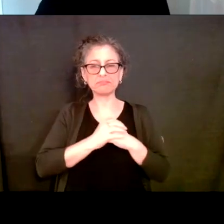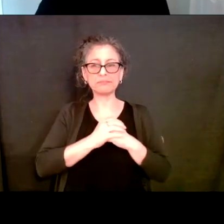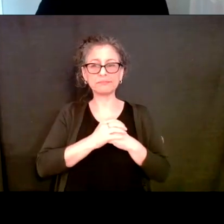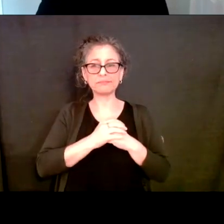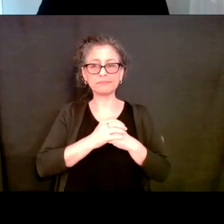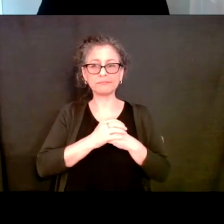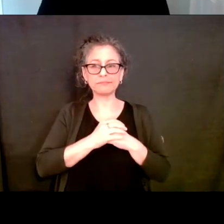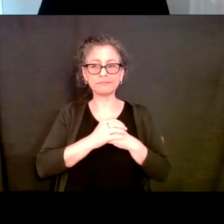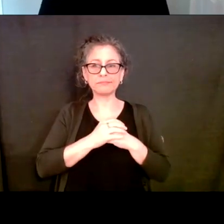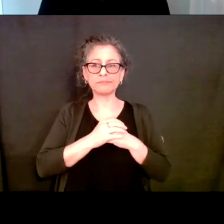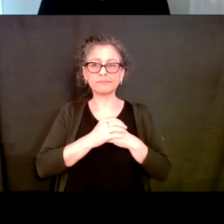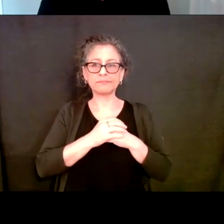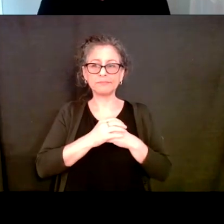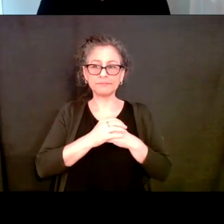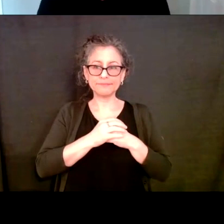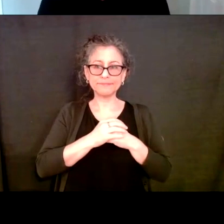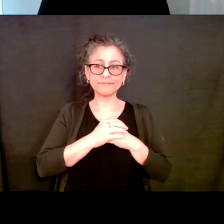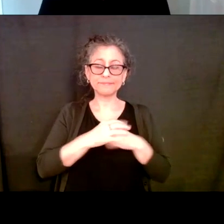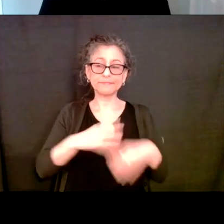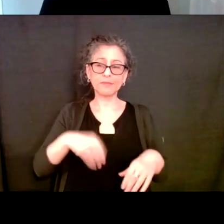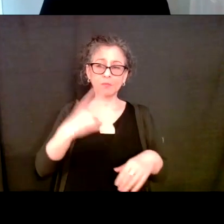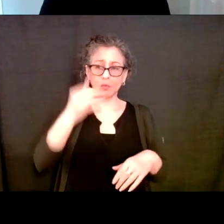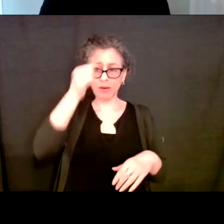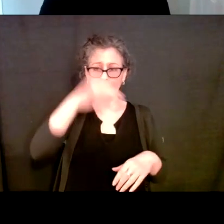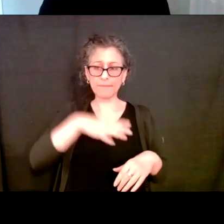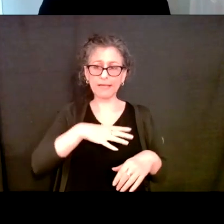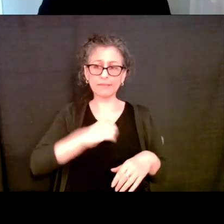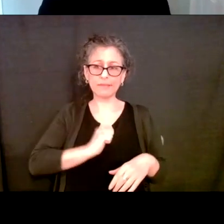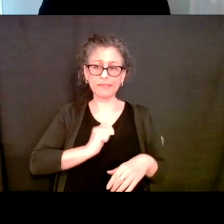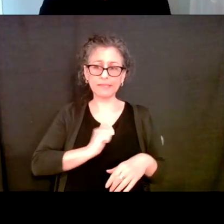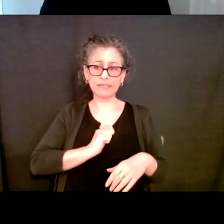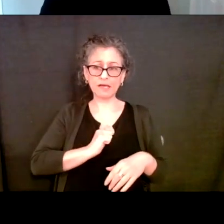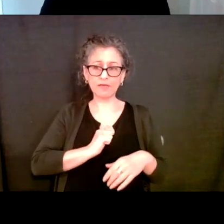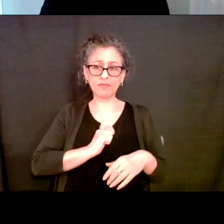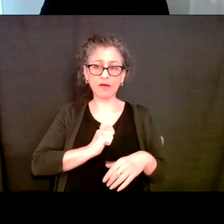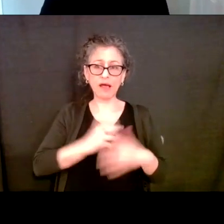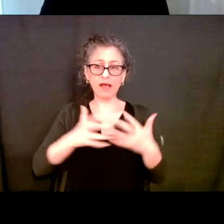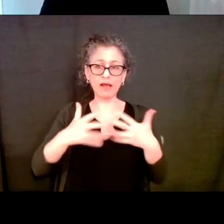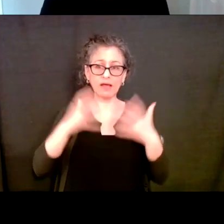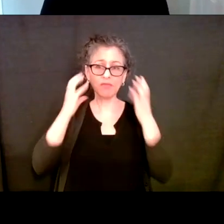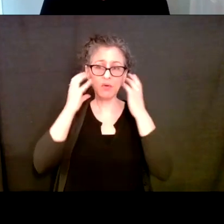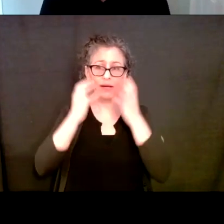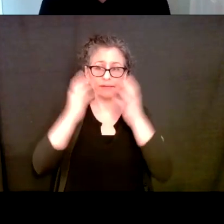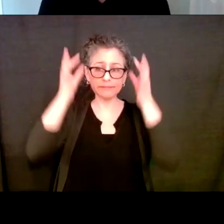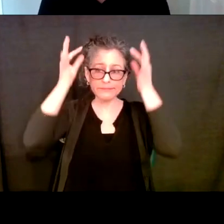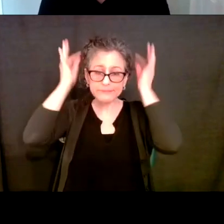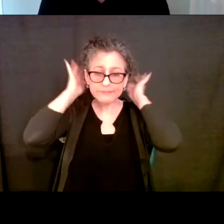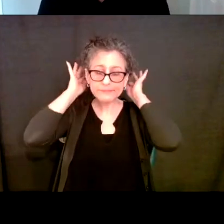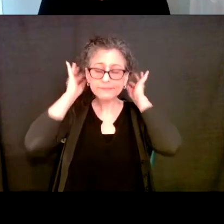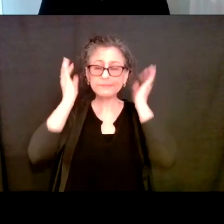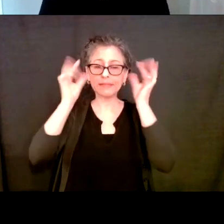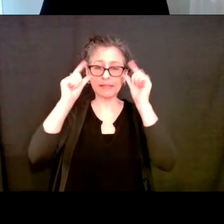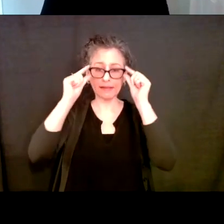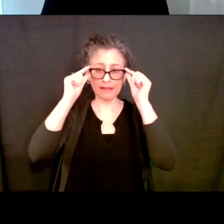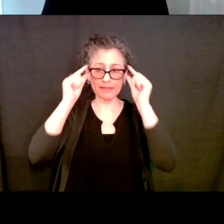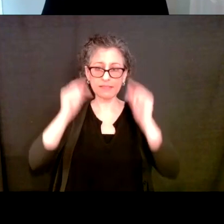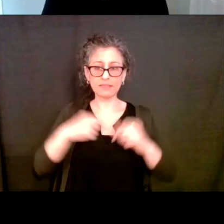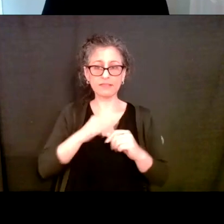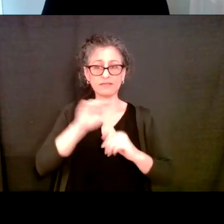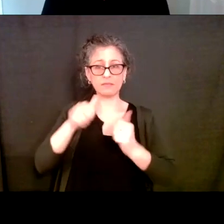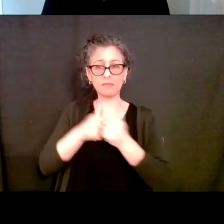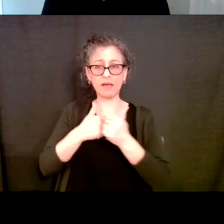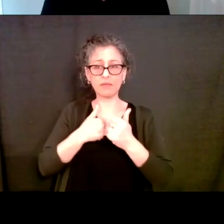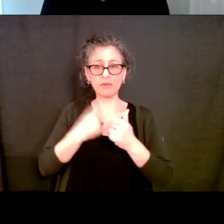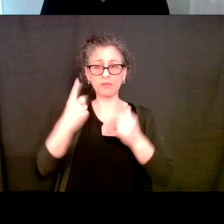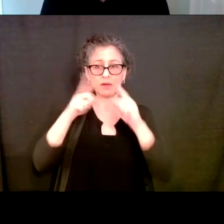my name is John Keesler. I'm a white male. I have gray hair, a beard, and glasses. Behind me is